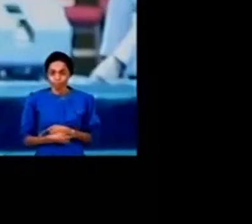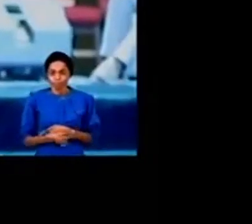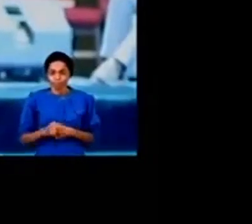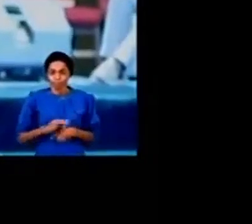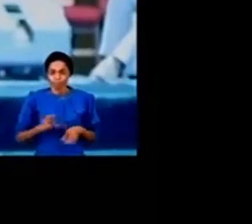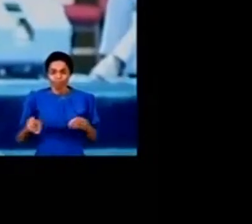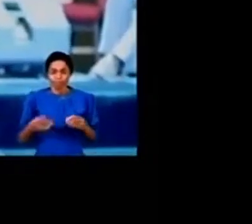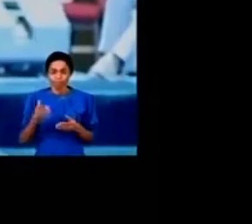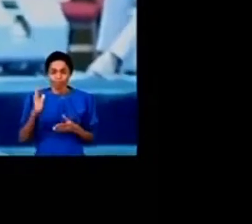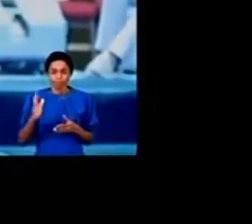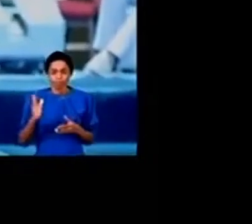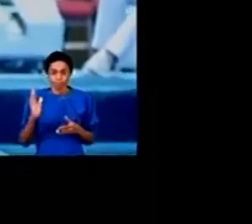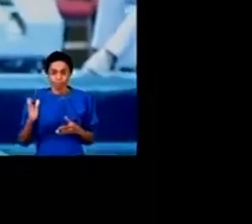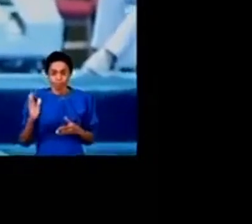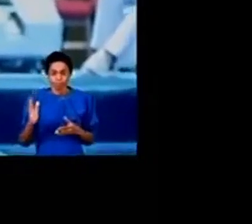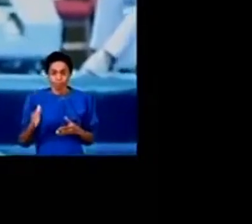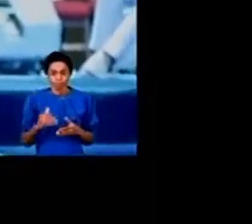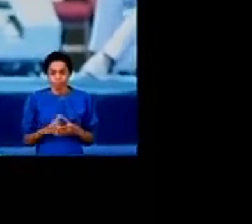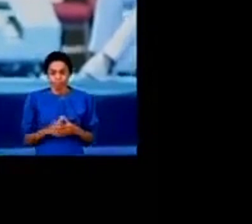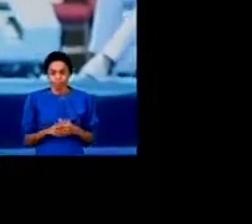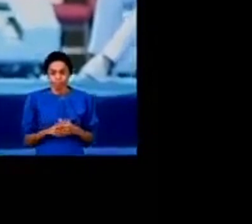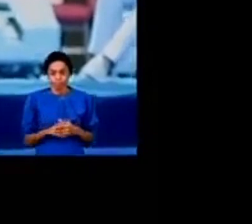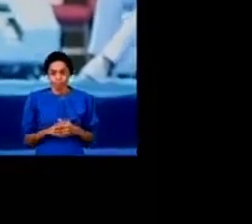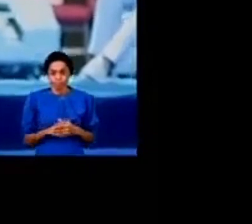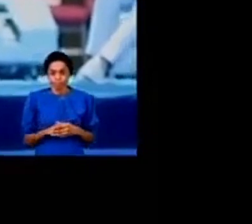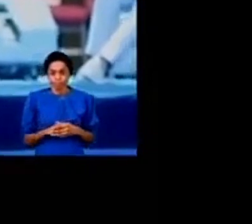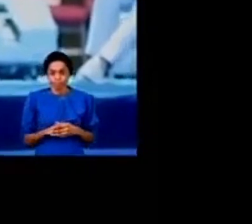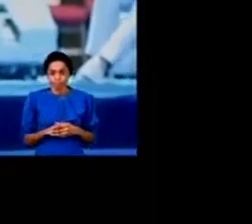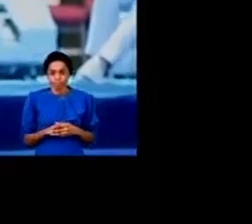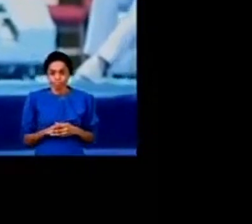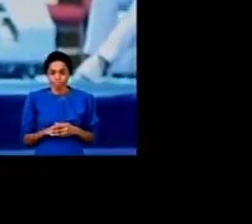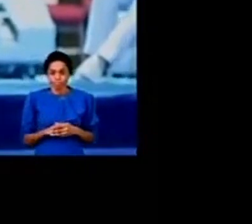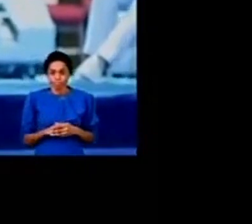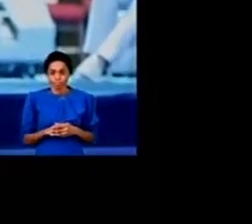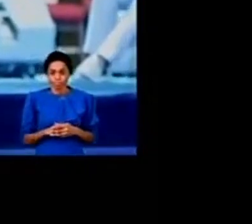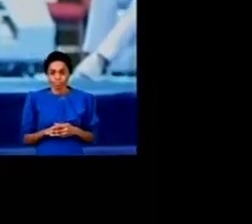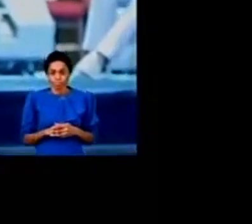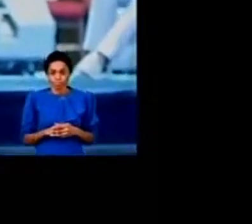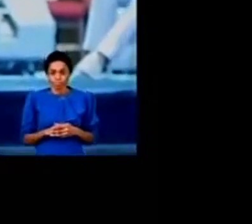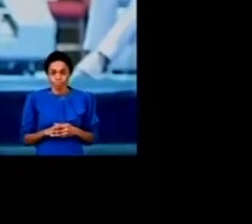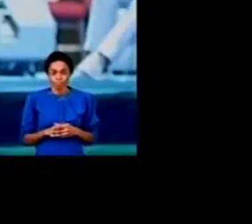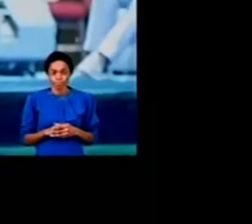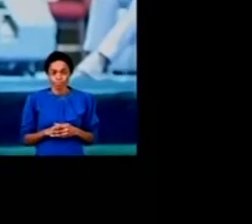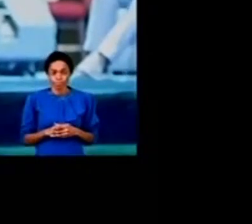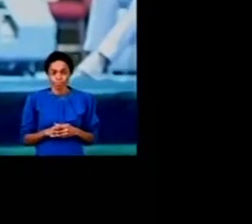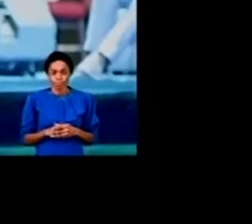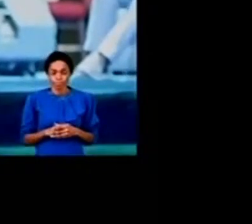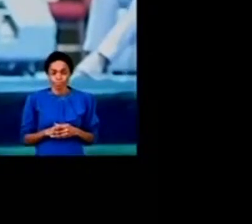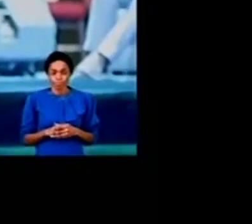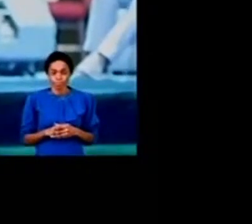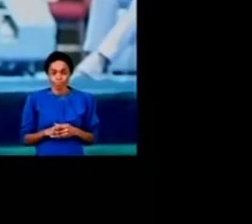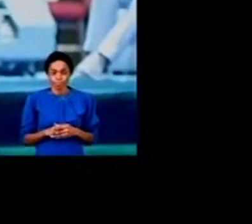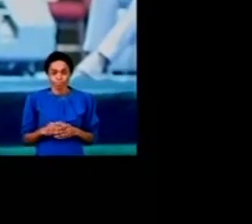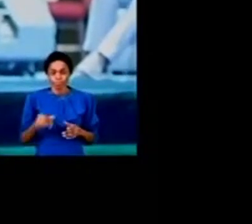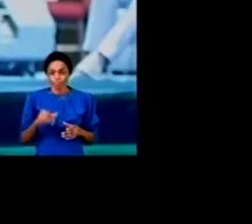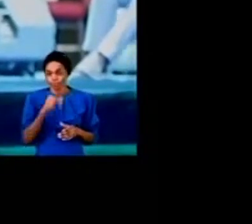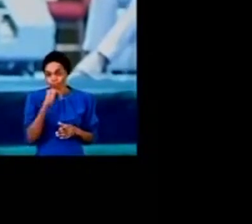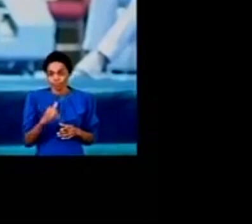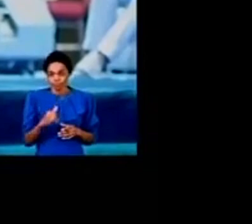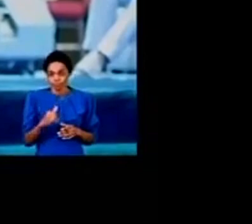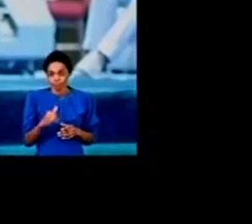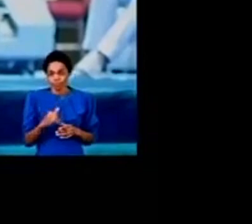now, because the D is devil. But today I will call it the devil to become Daniel. Praise the